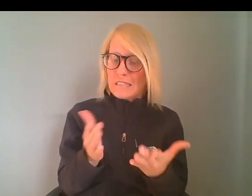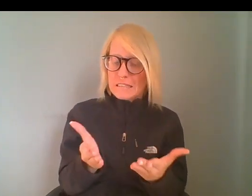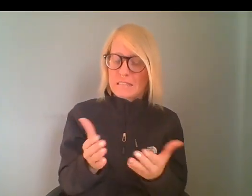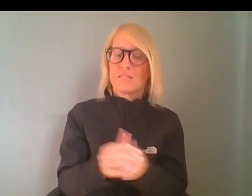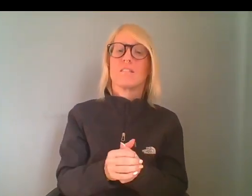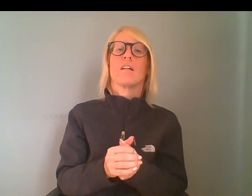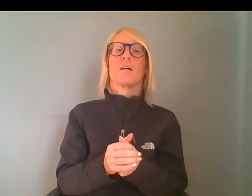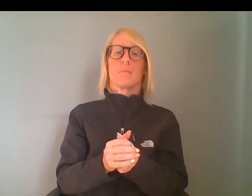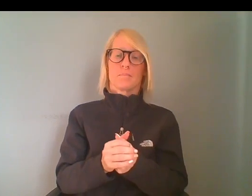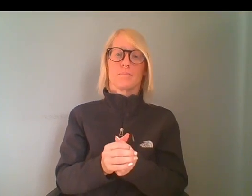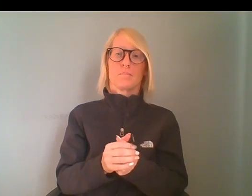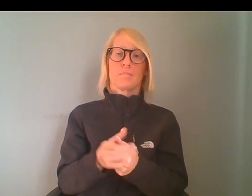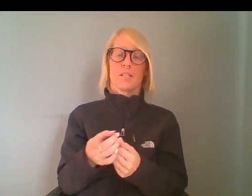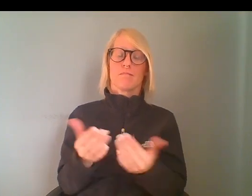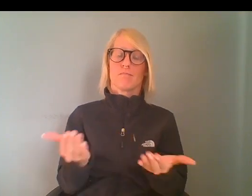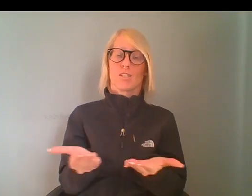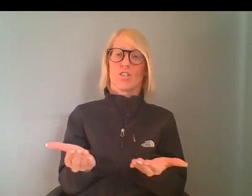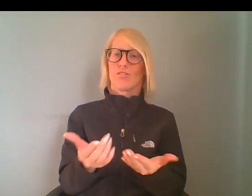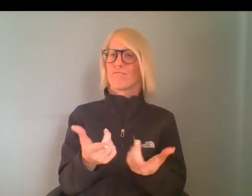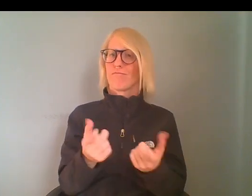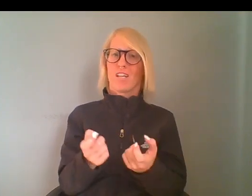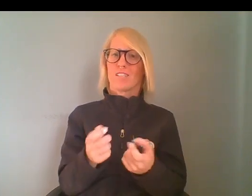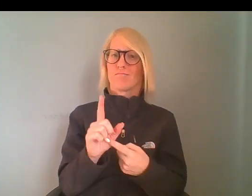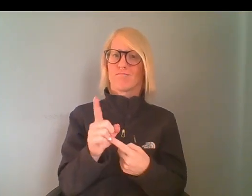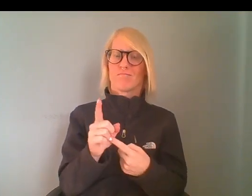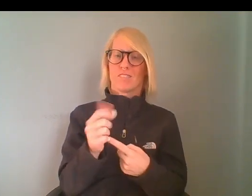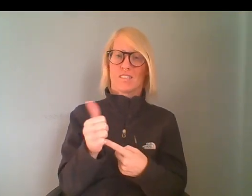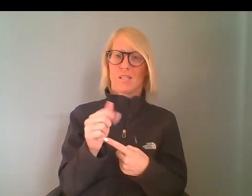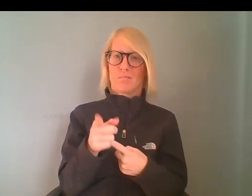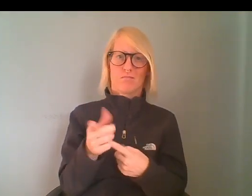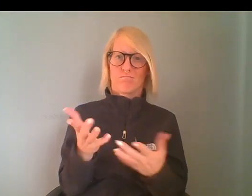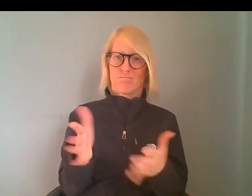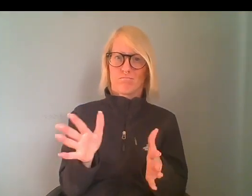there. So Twitter. So again,